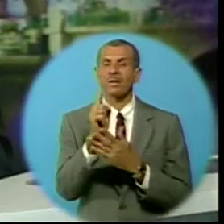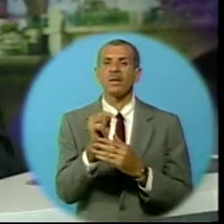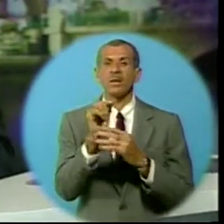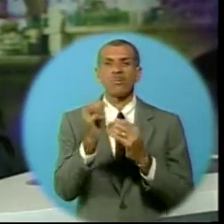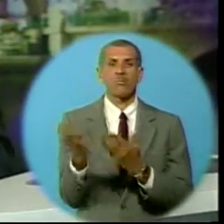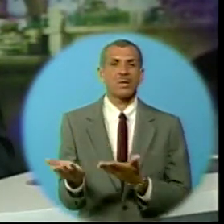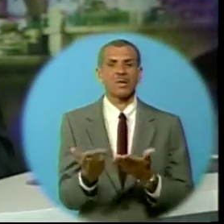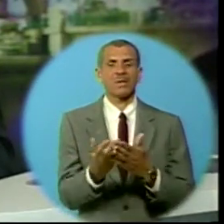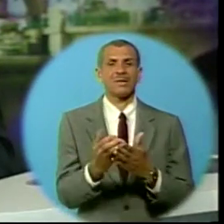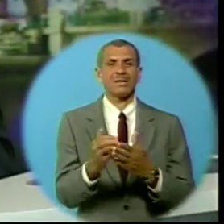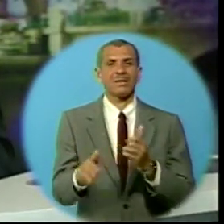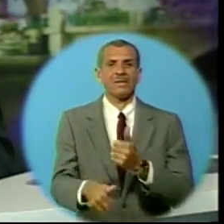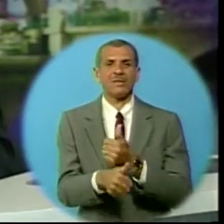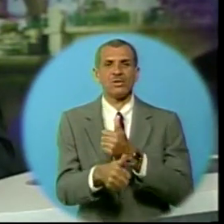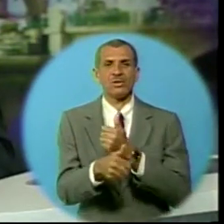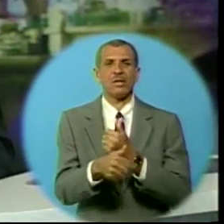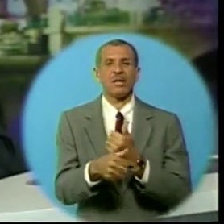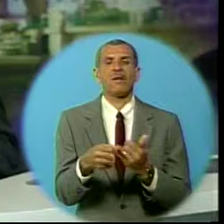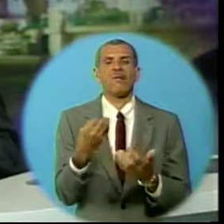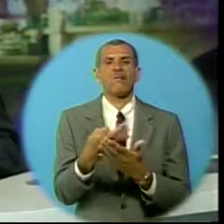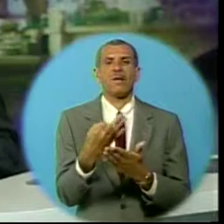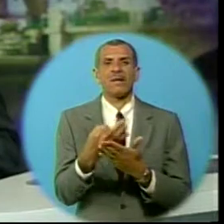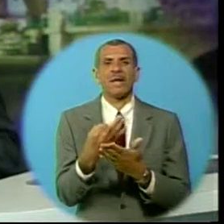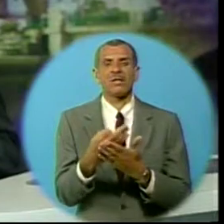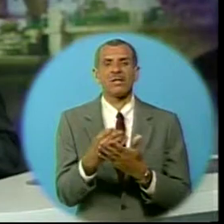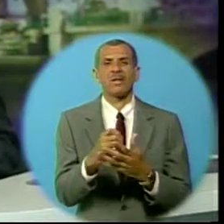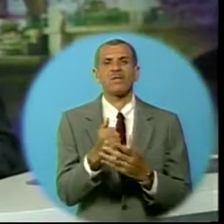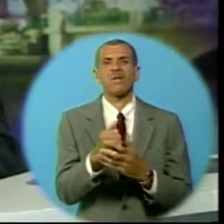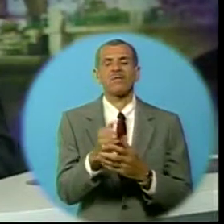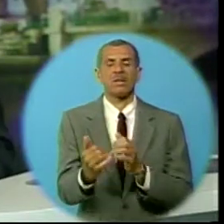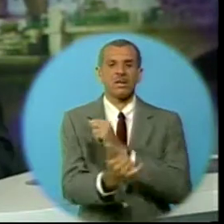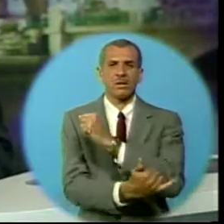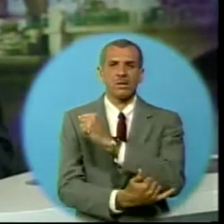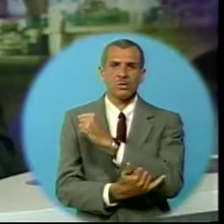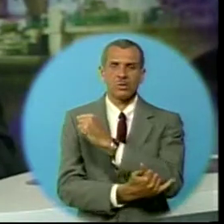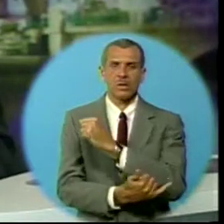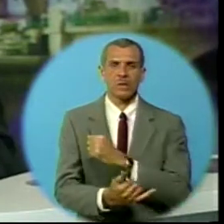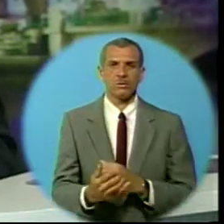potentially undermine the health and financial infrastructure of the country.